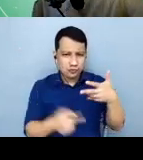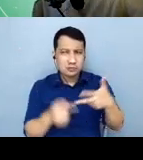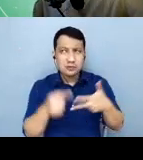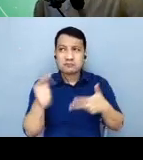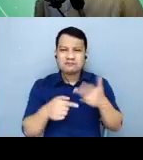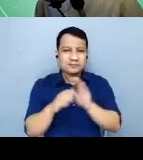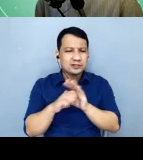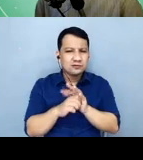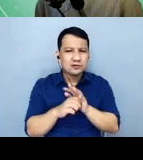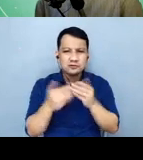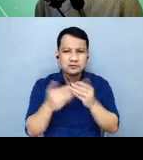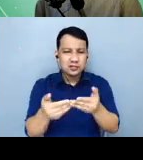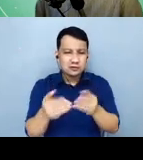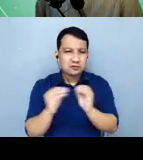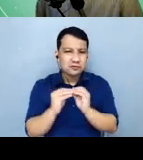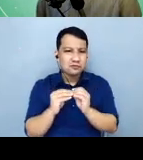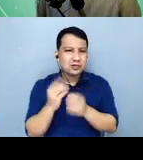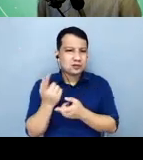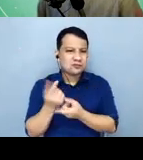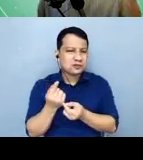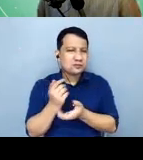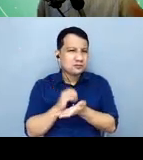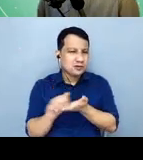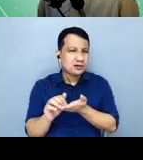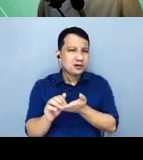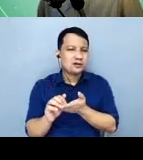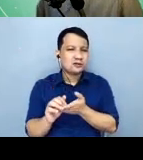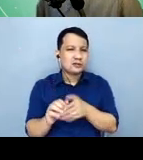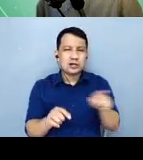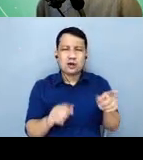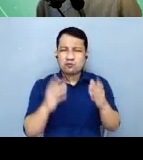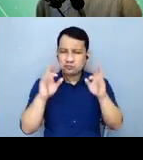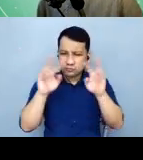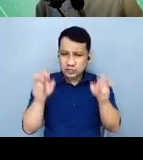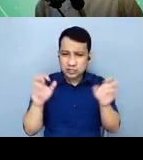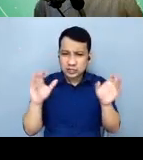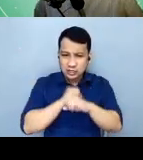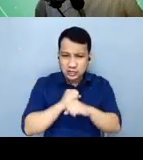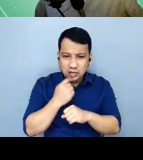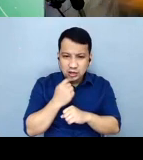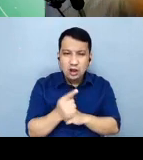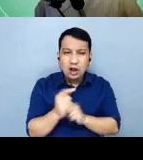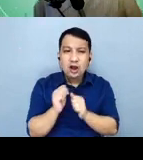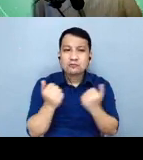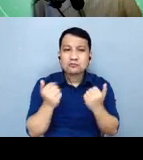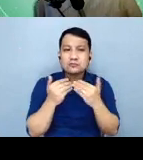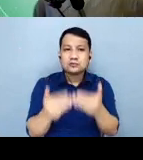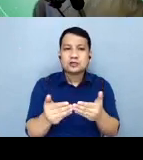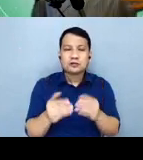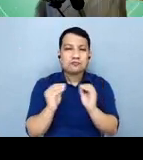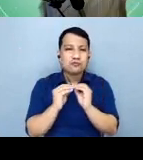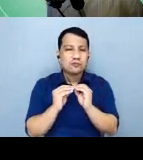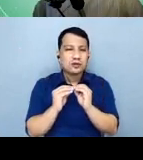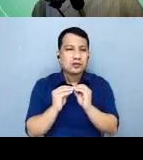of sustainability in practice. And the key point that I want to summarize this with is sustainability is